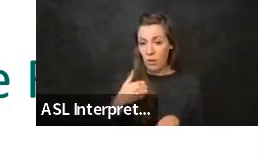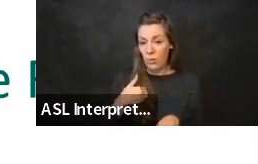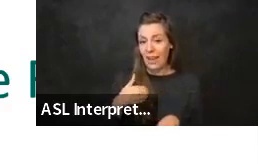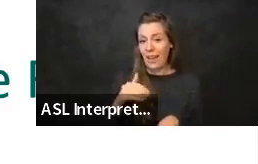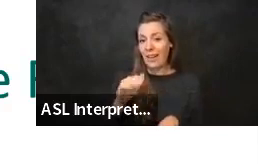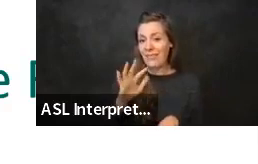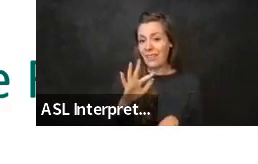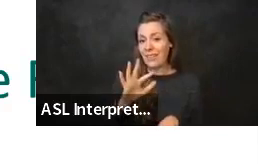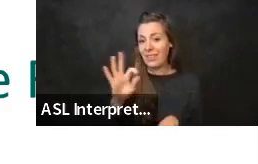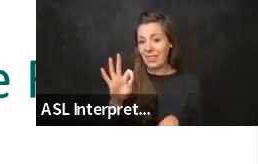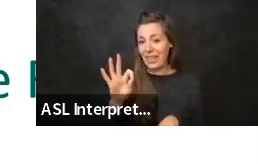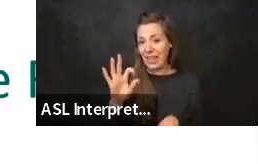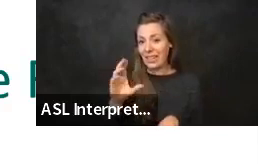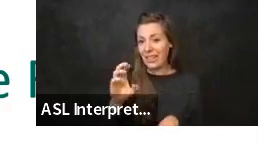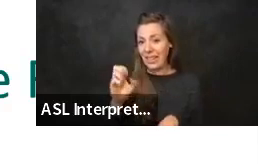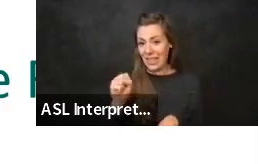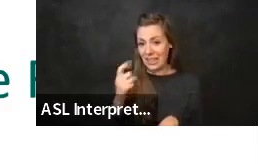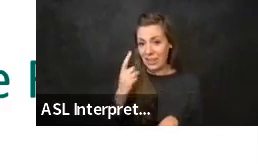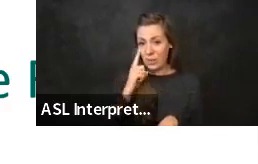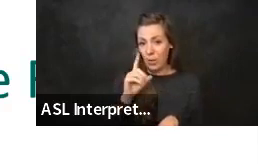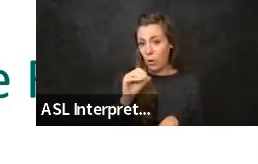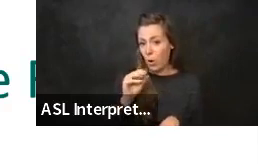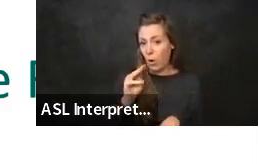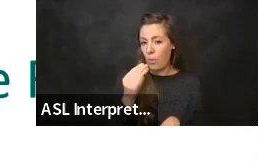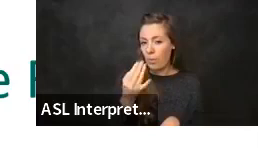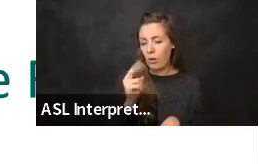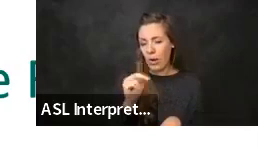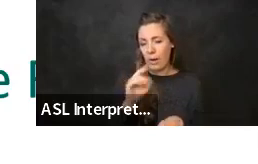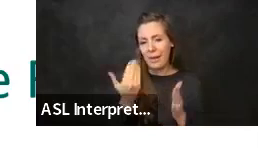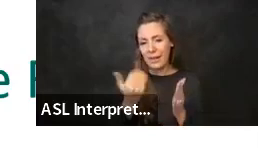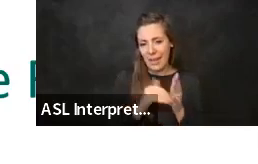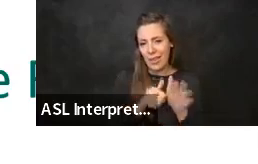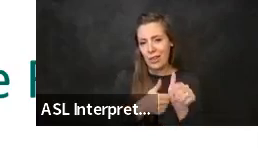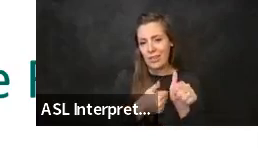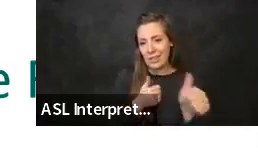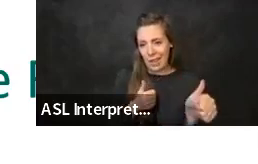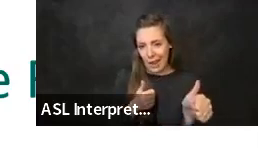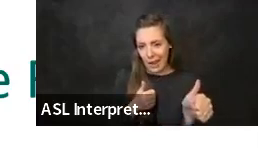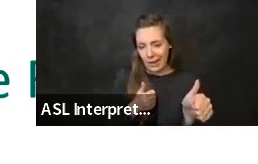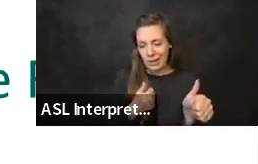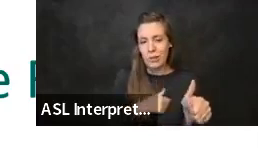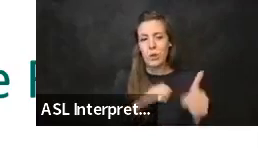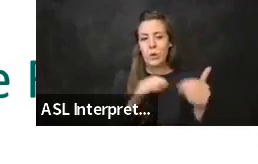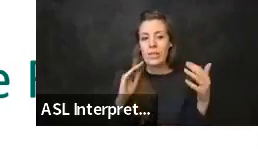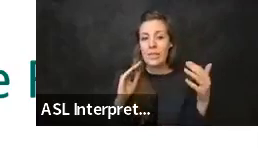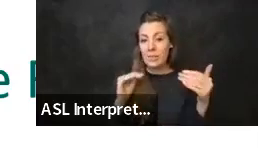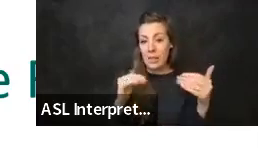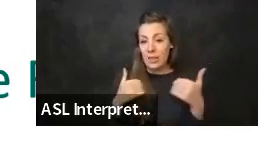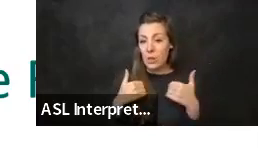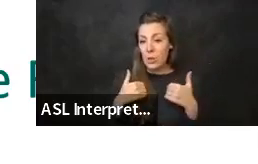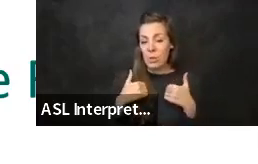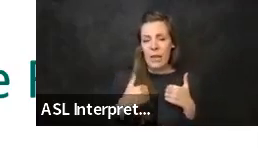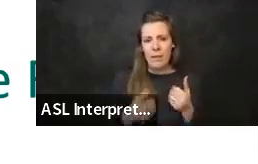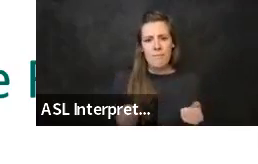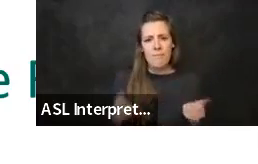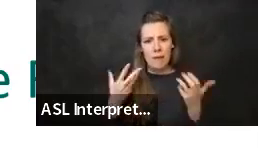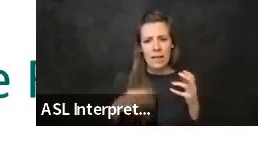59 Omicron cases, but there is a lag in that process, and we expect that we have many more